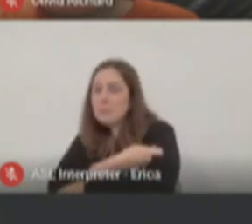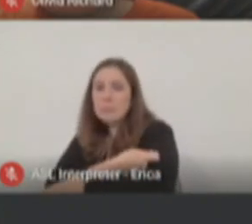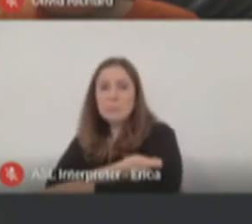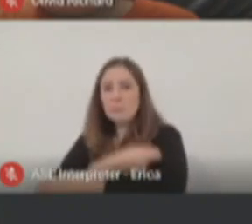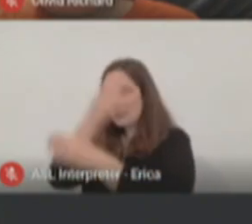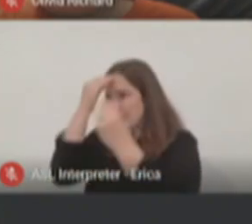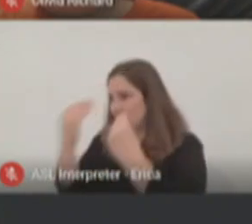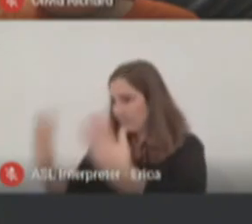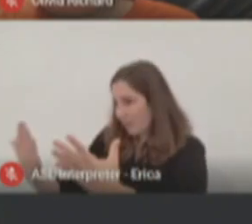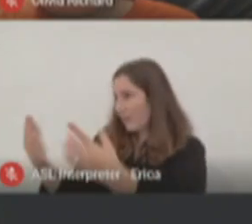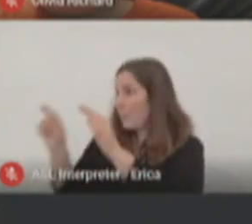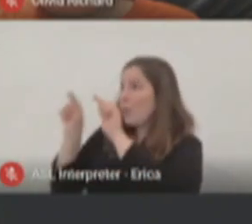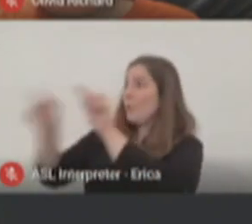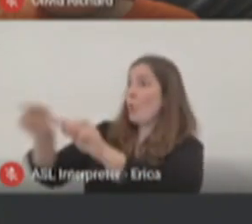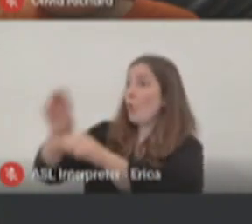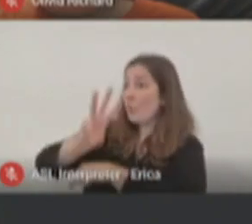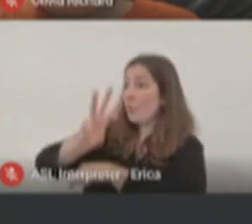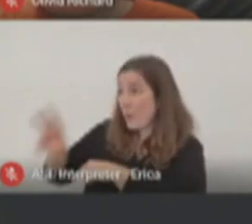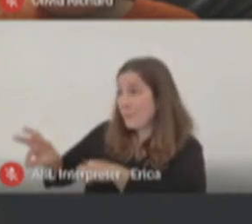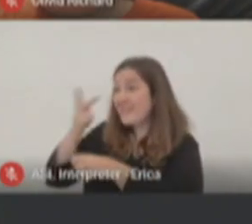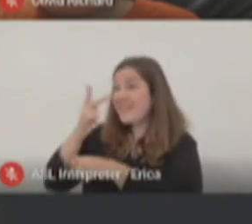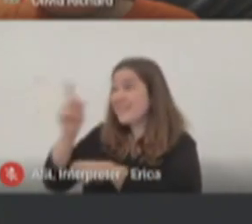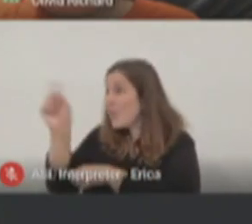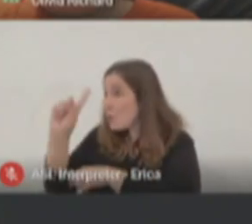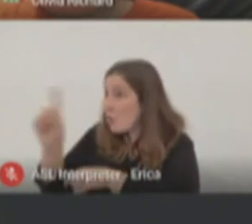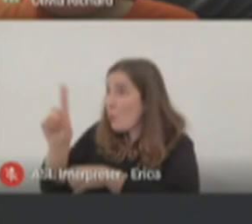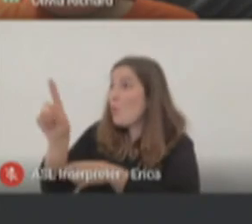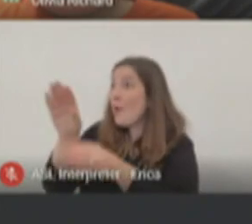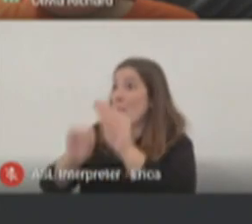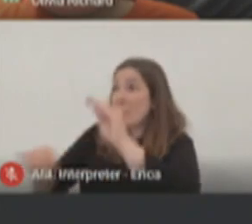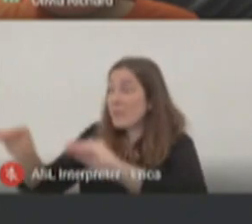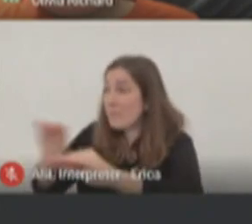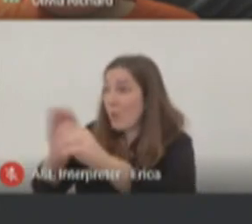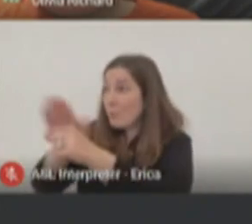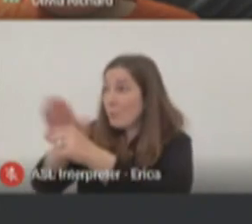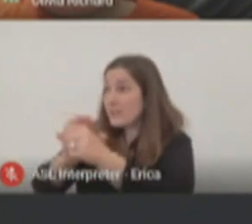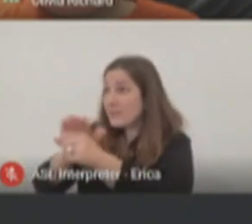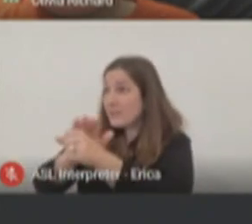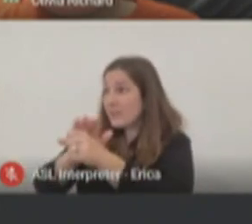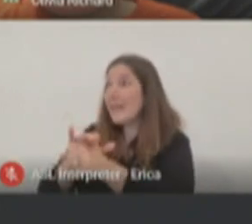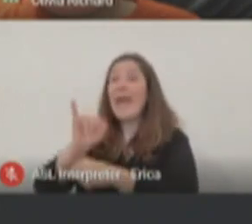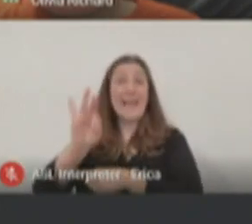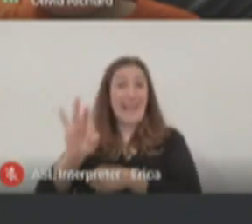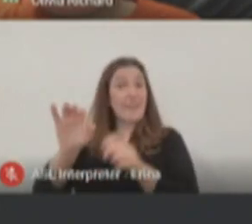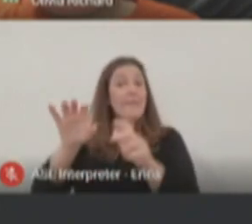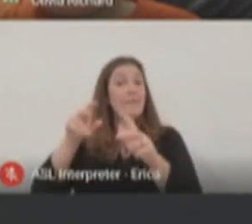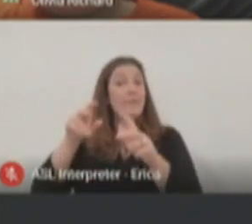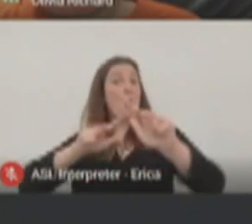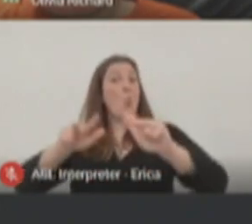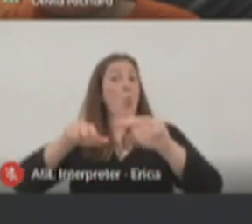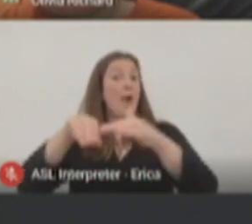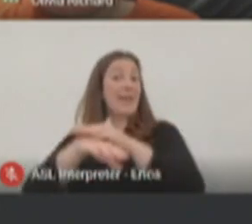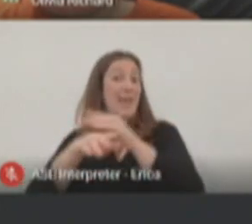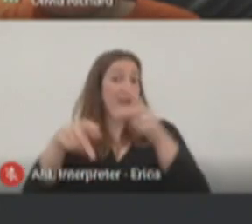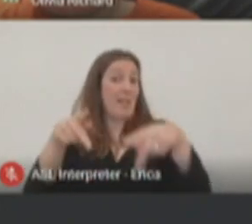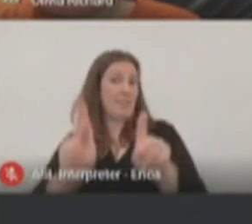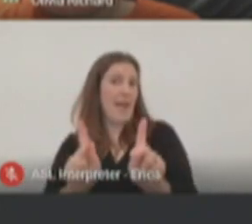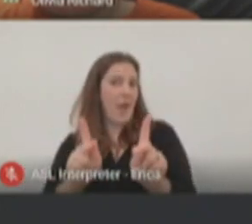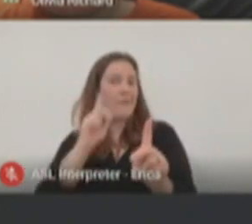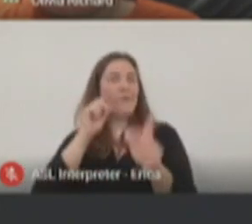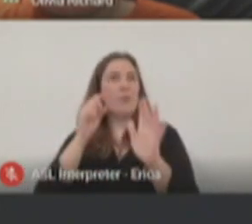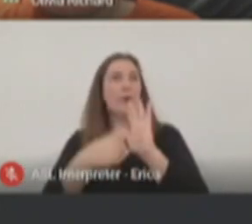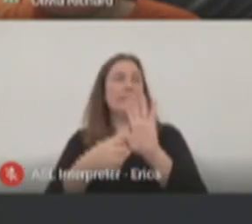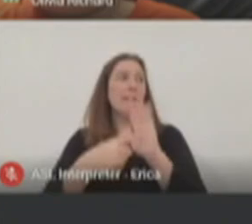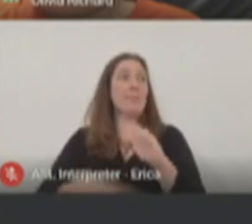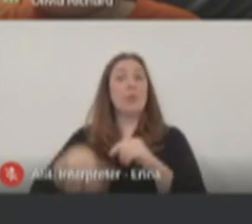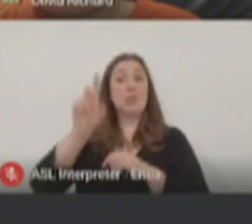look at the city website because we will post when a site takes walk-ins. For example, there's a couple sites in Dorchester taking